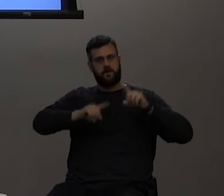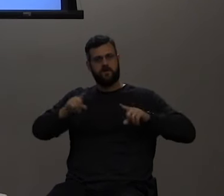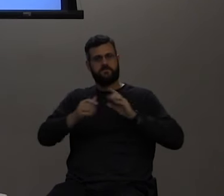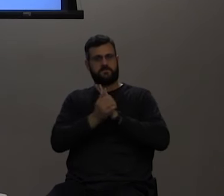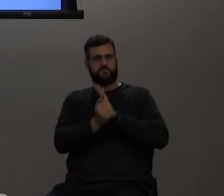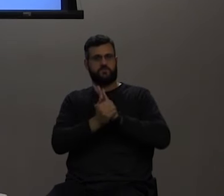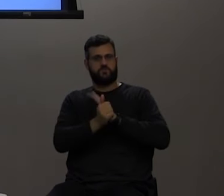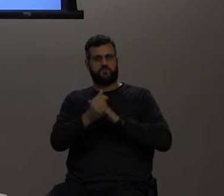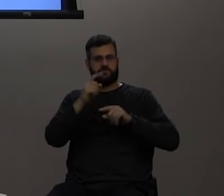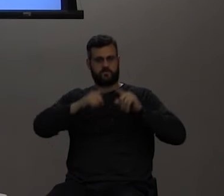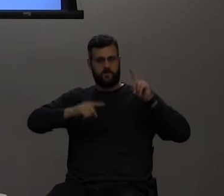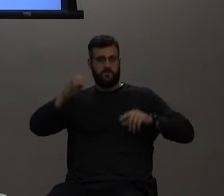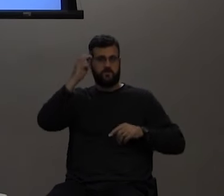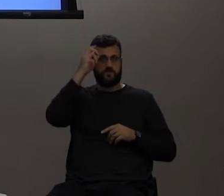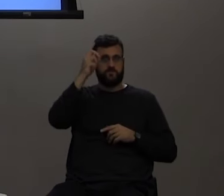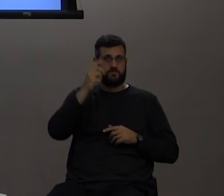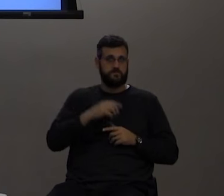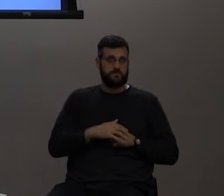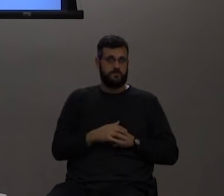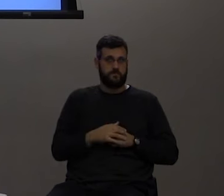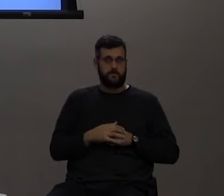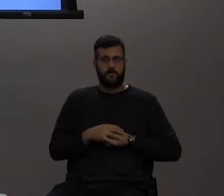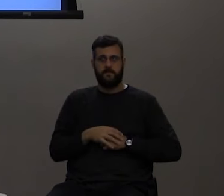levels and levels of education.